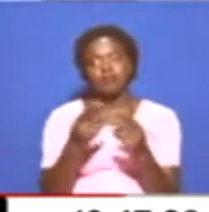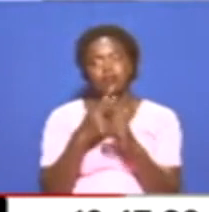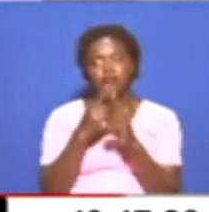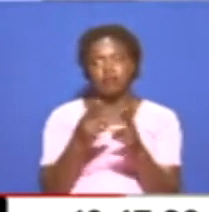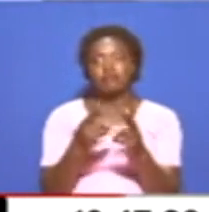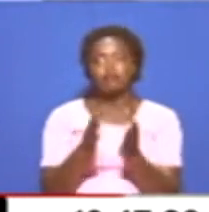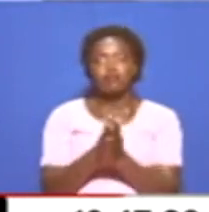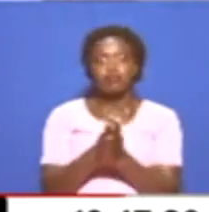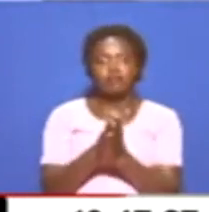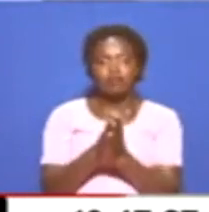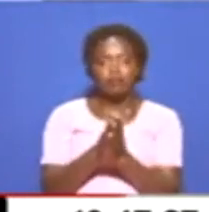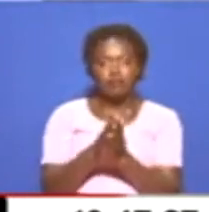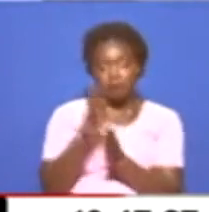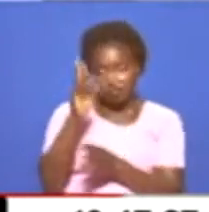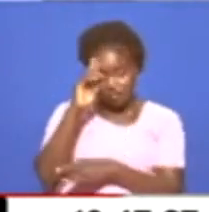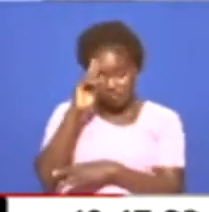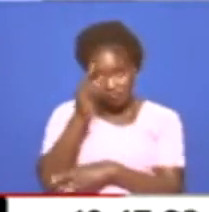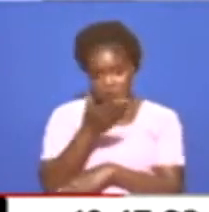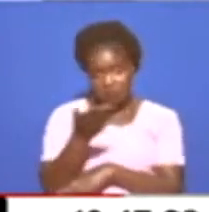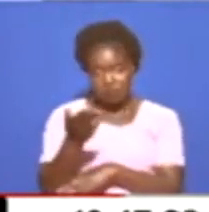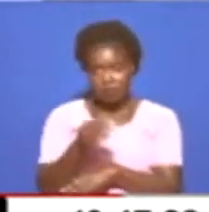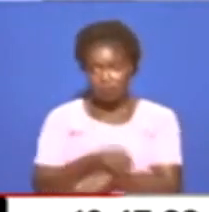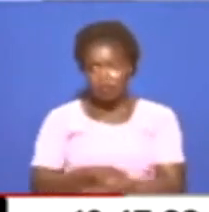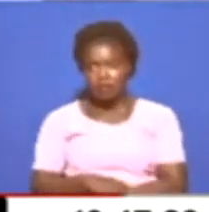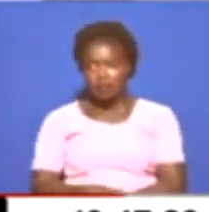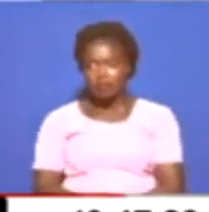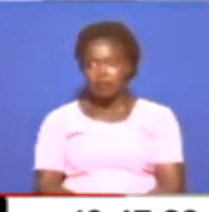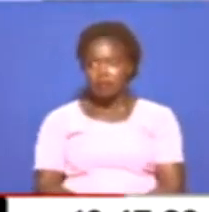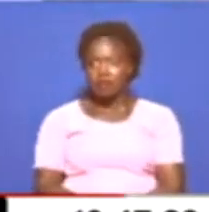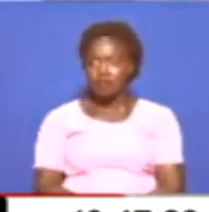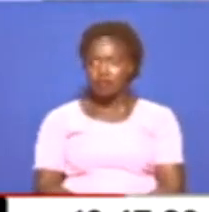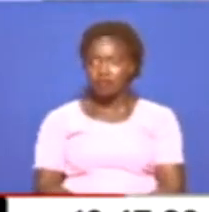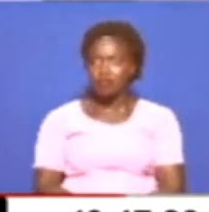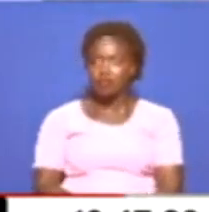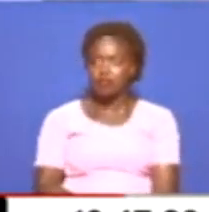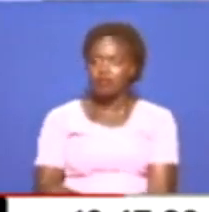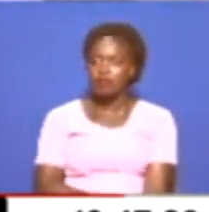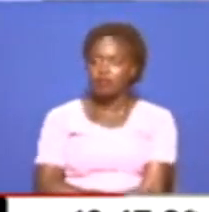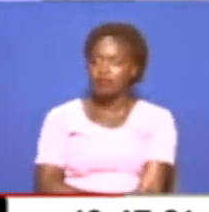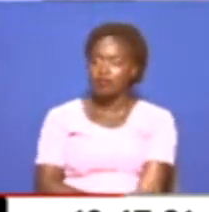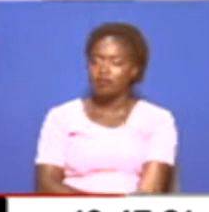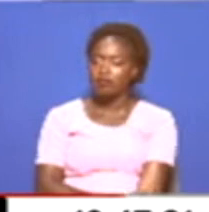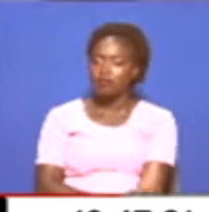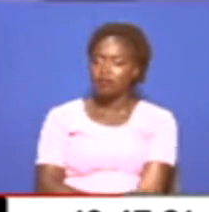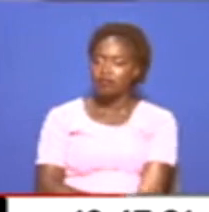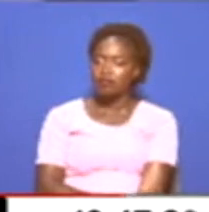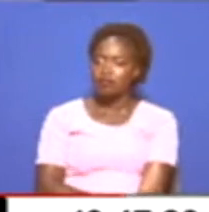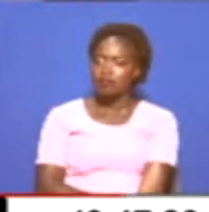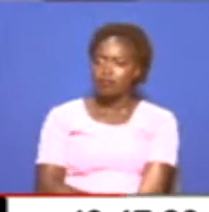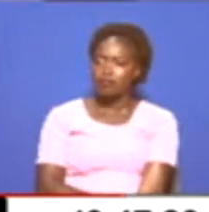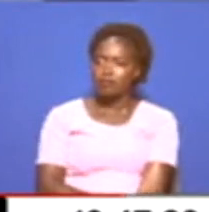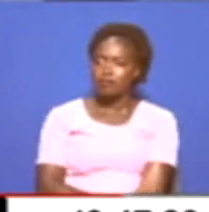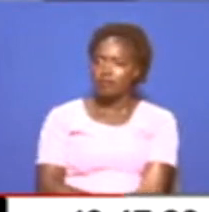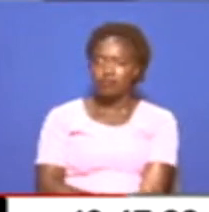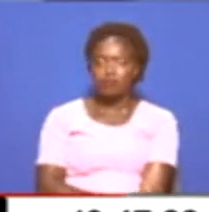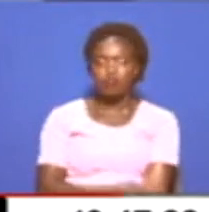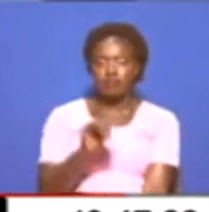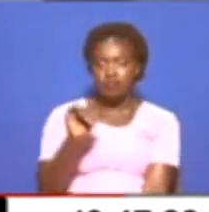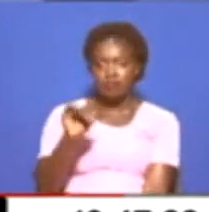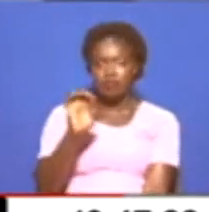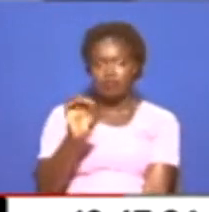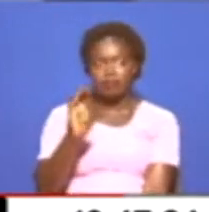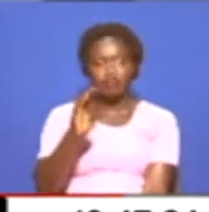logical reasoning. Okay. Diego, yes. Perhaps you can dig in as well, looking at IEBC